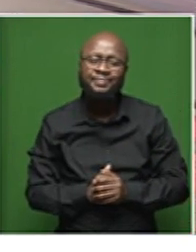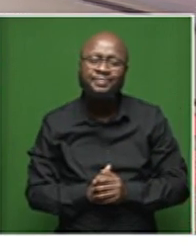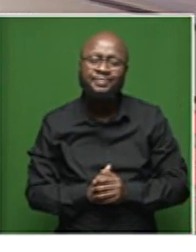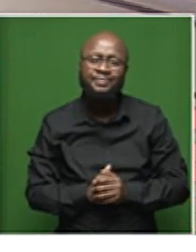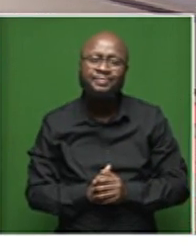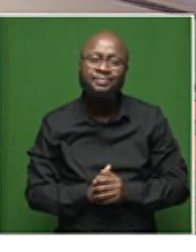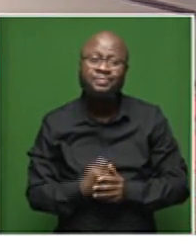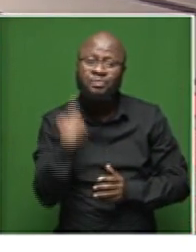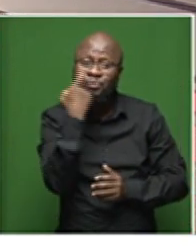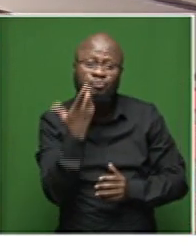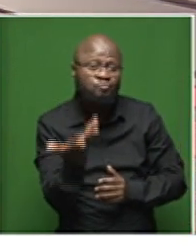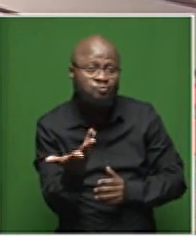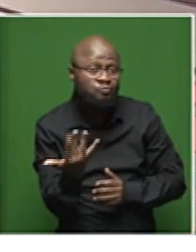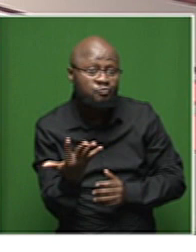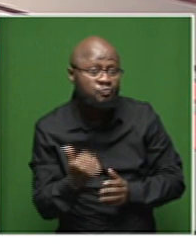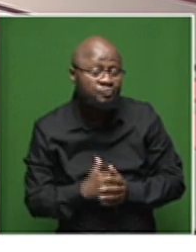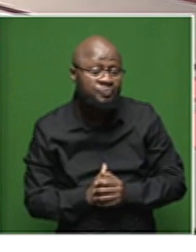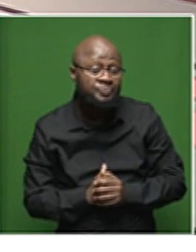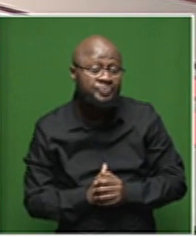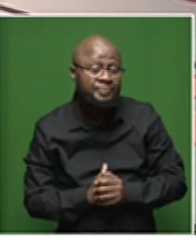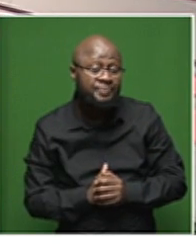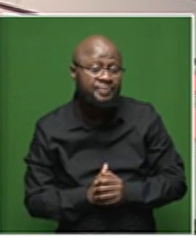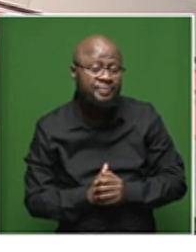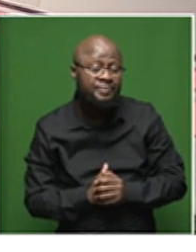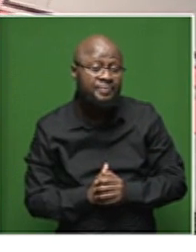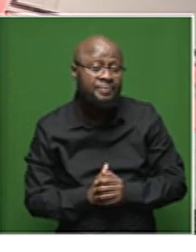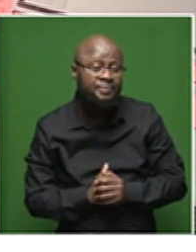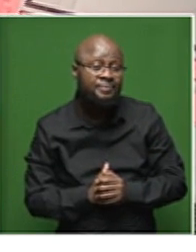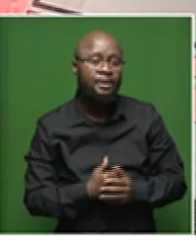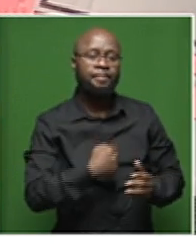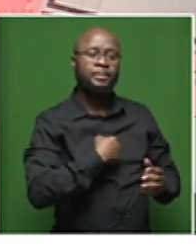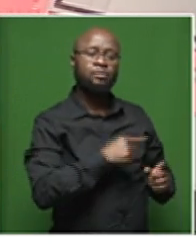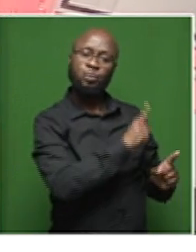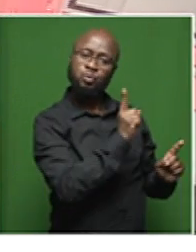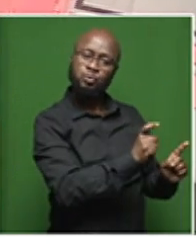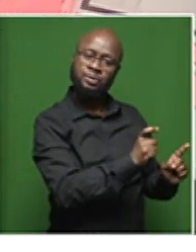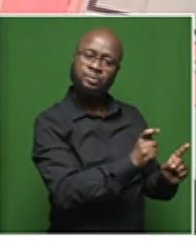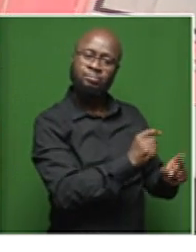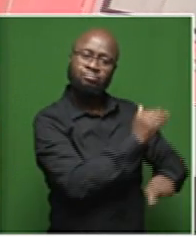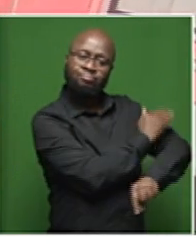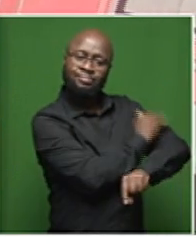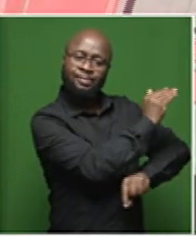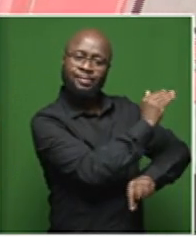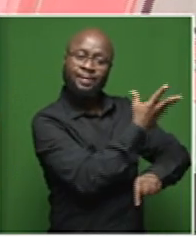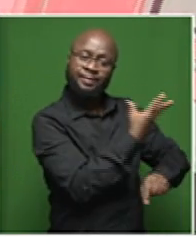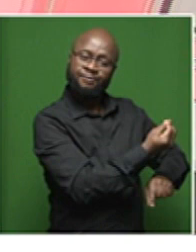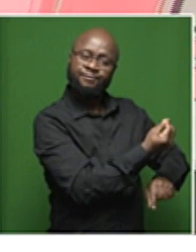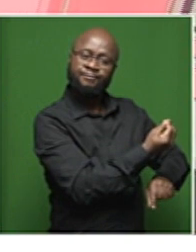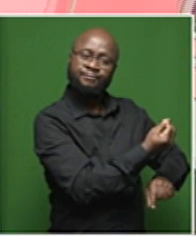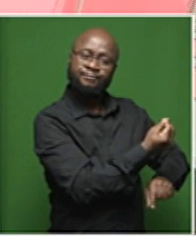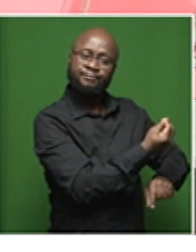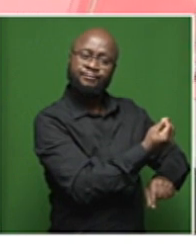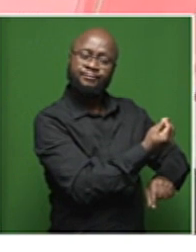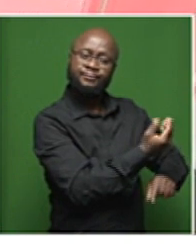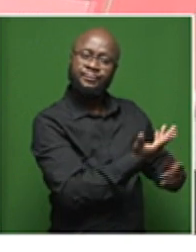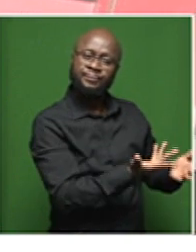Sorry? Puto ya haukiri iki imam. Puto ya haukiri, I've got hypertension since 2013, you know? Mm-hmm.